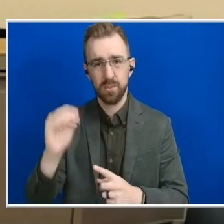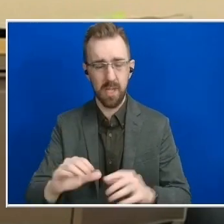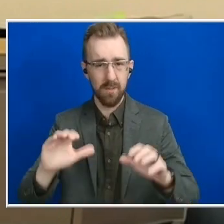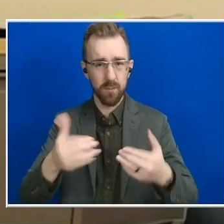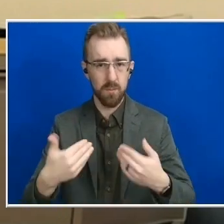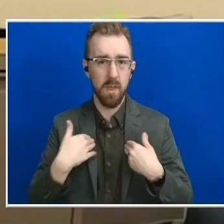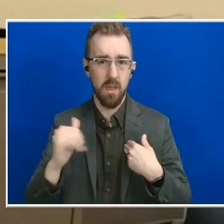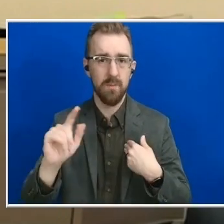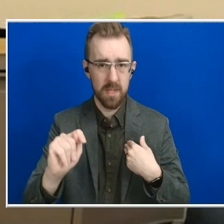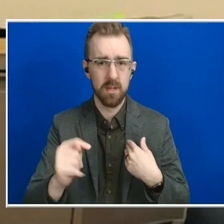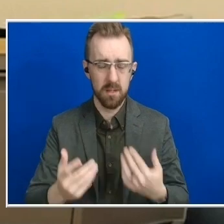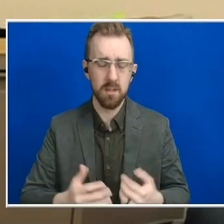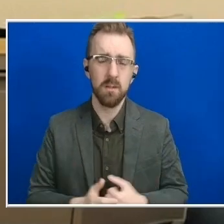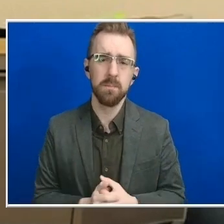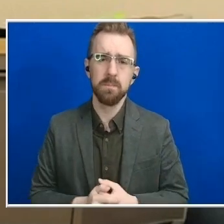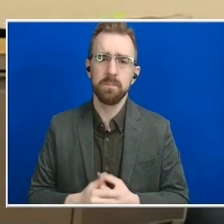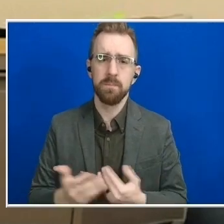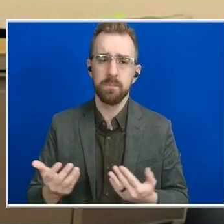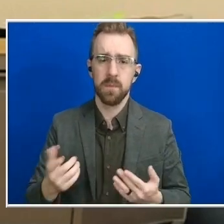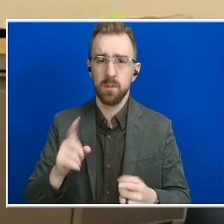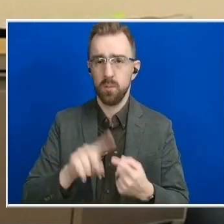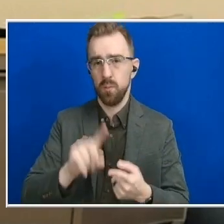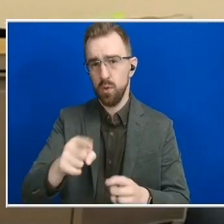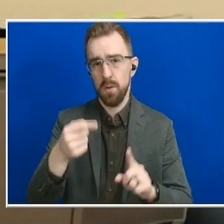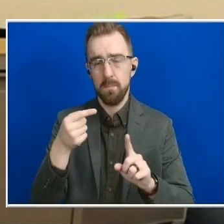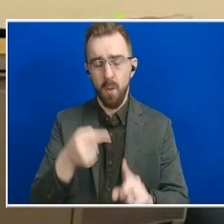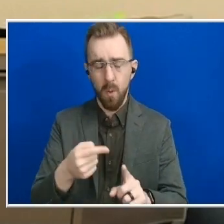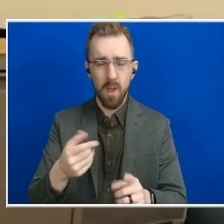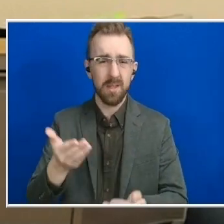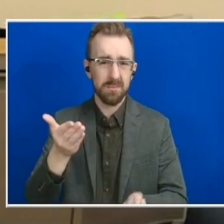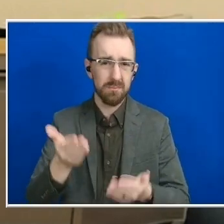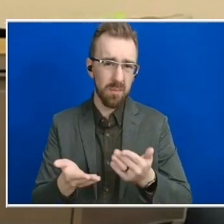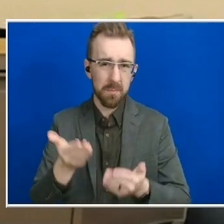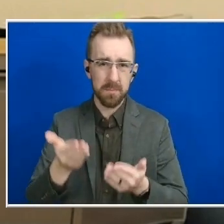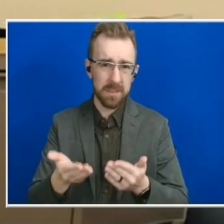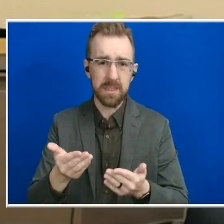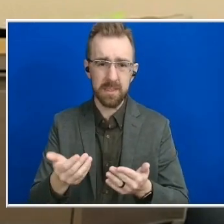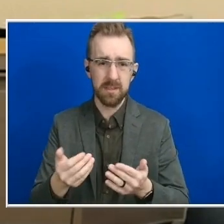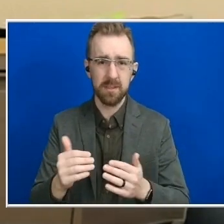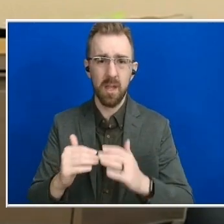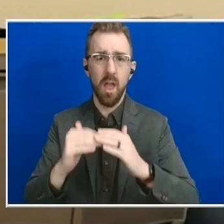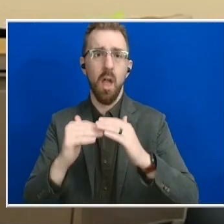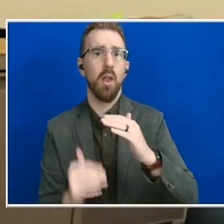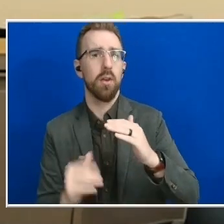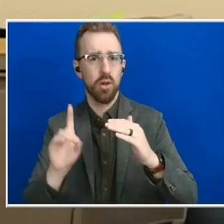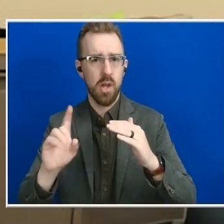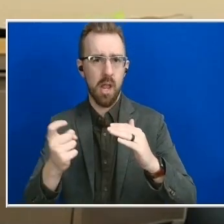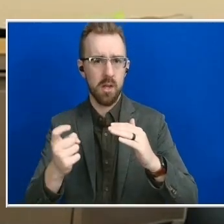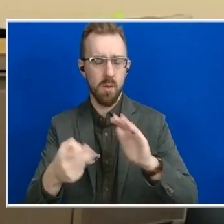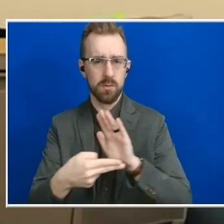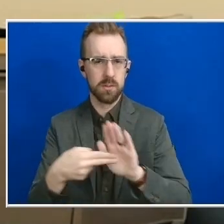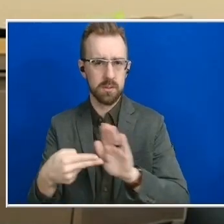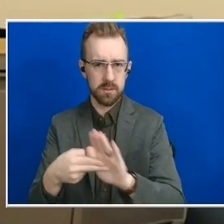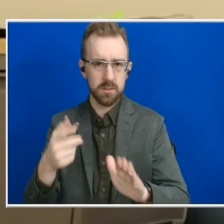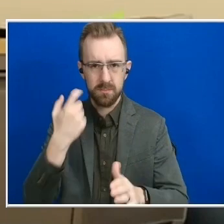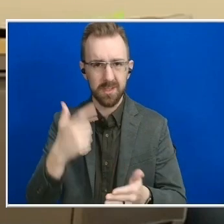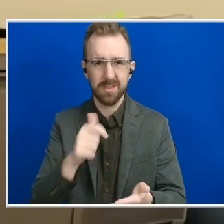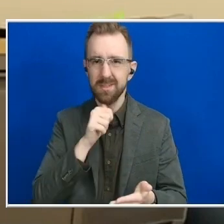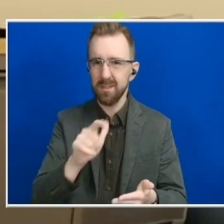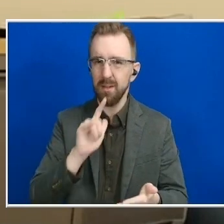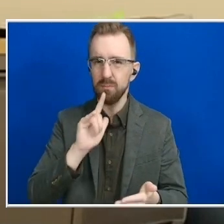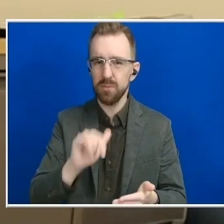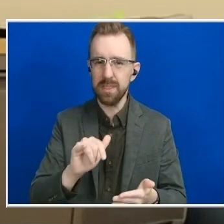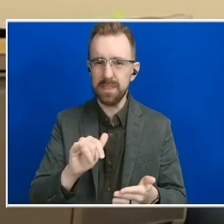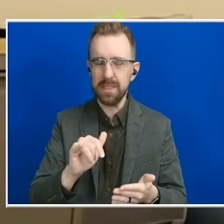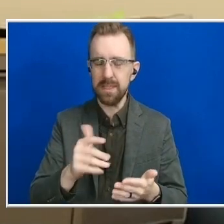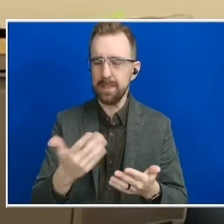it. And just to your point, it's probably dramatically underdiagnosed because it's not really brought